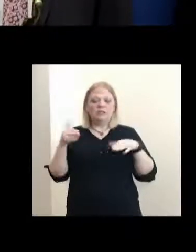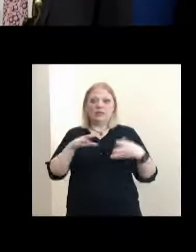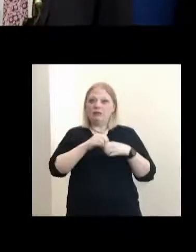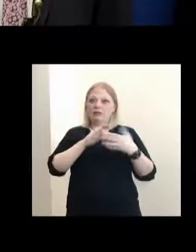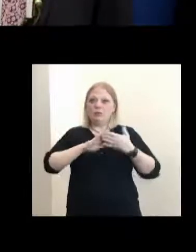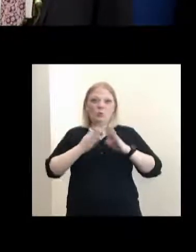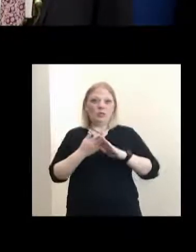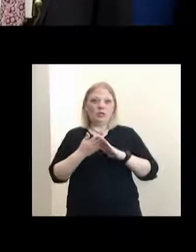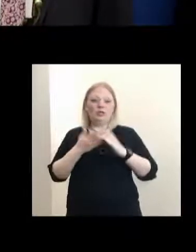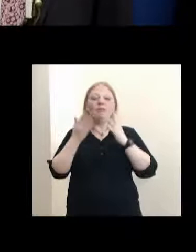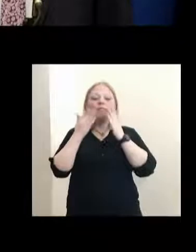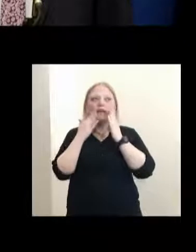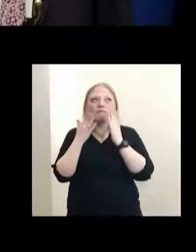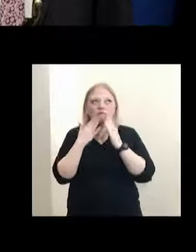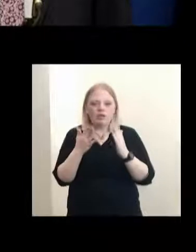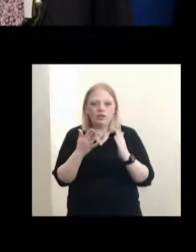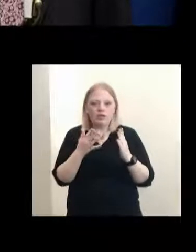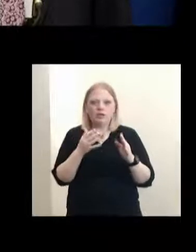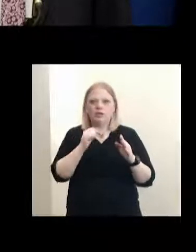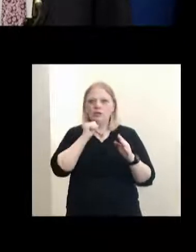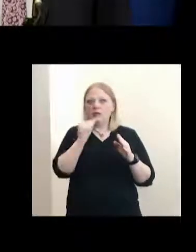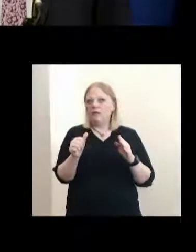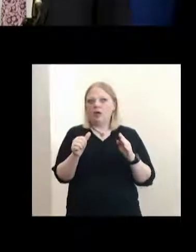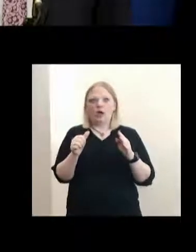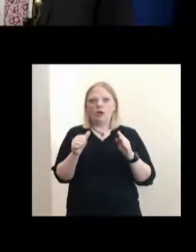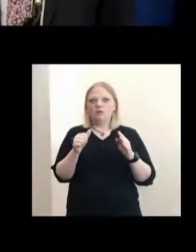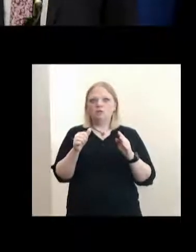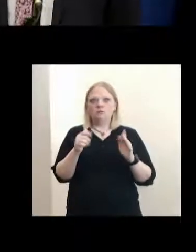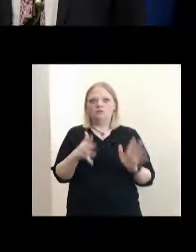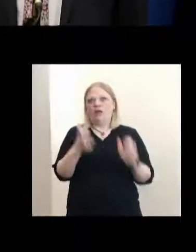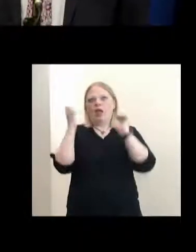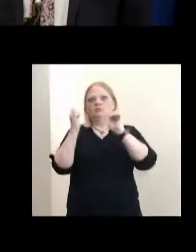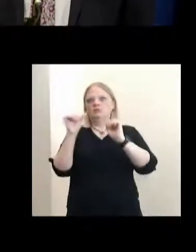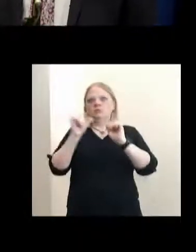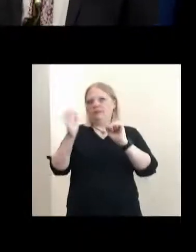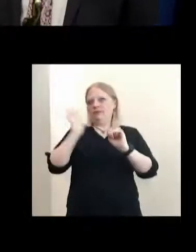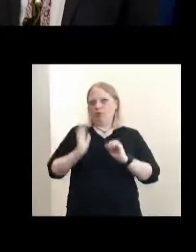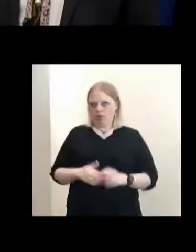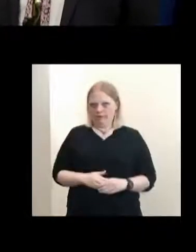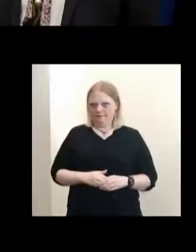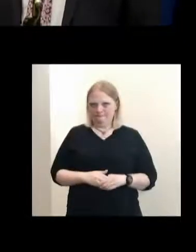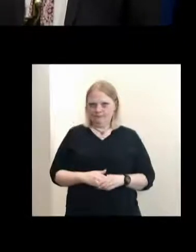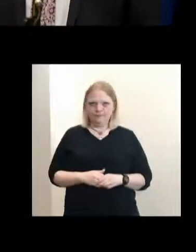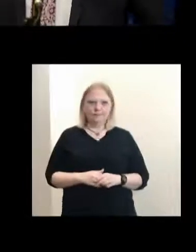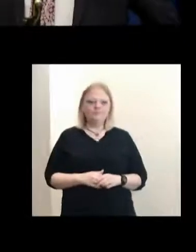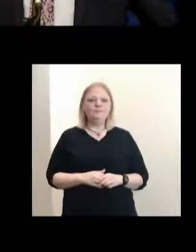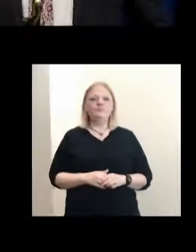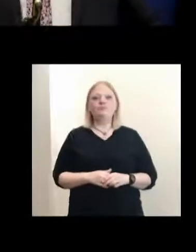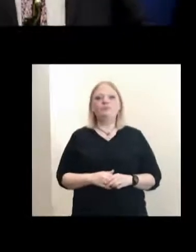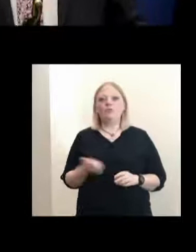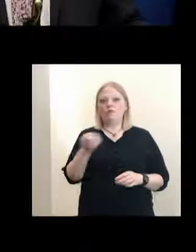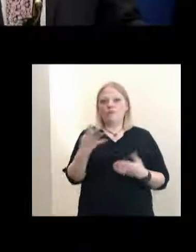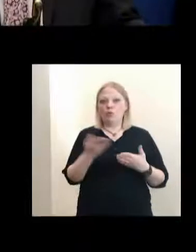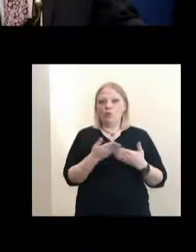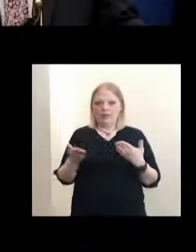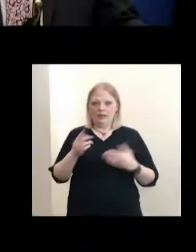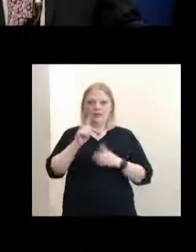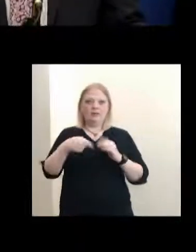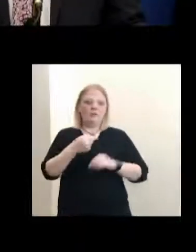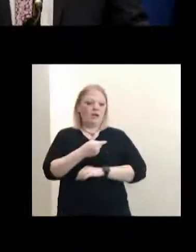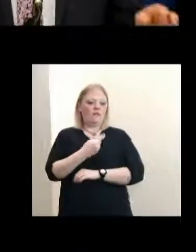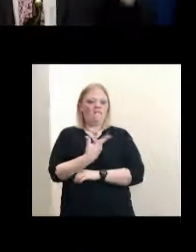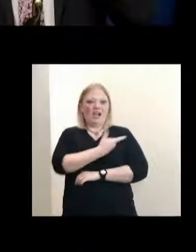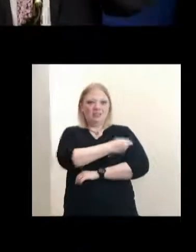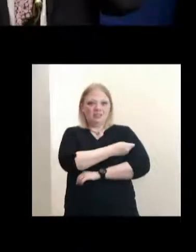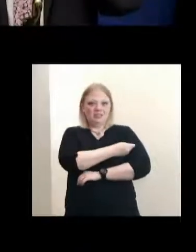community, thankfully, not at the same rate they were before. Now, I'm going to go into a few things, including vaccine